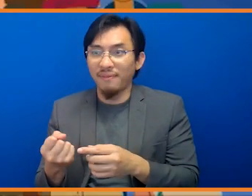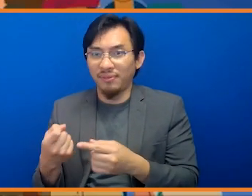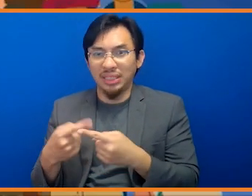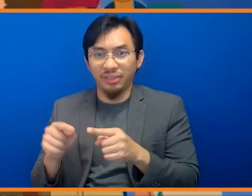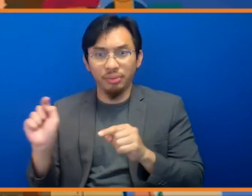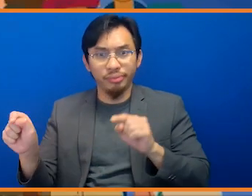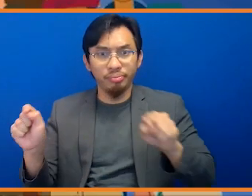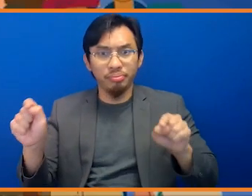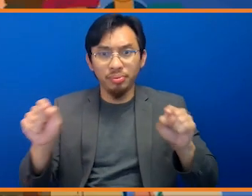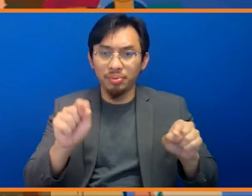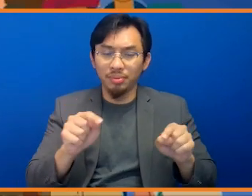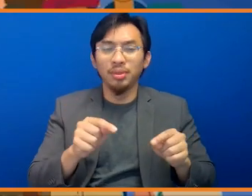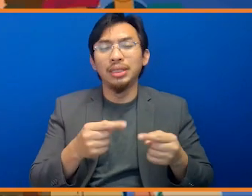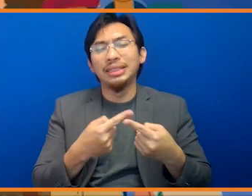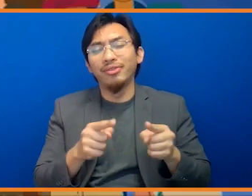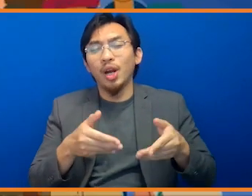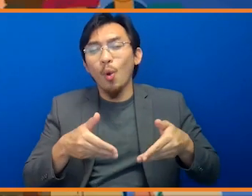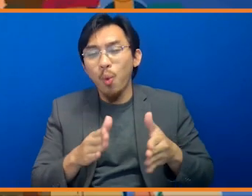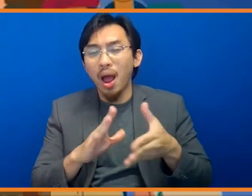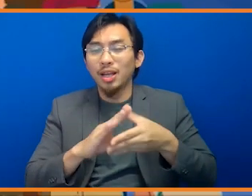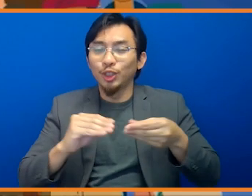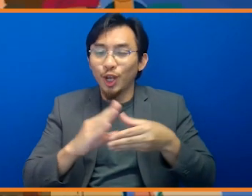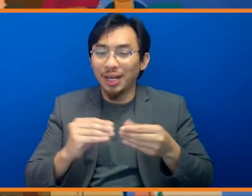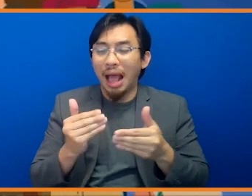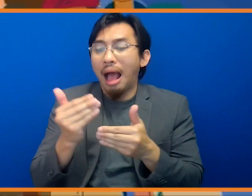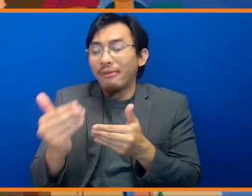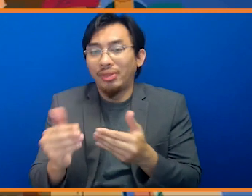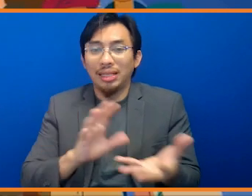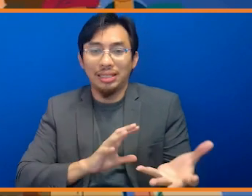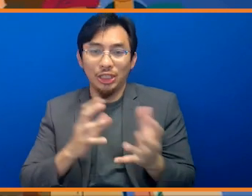we find the way of narratives after disasters.